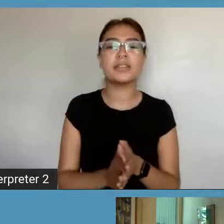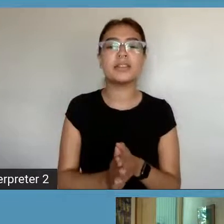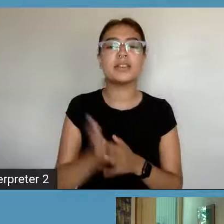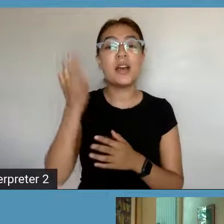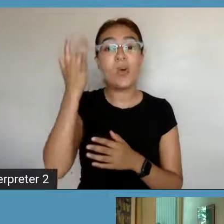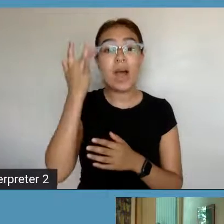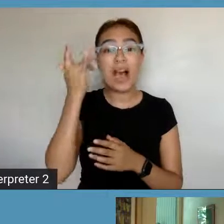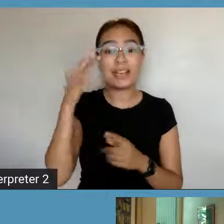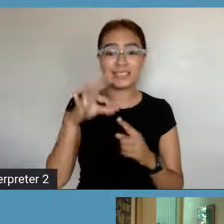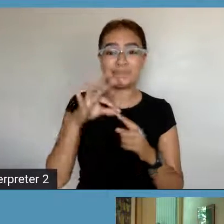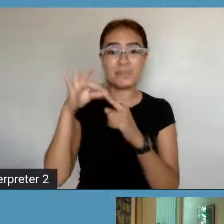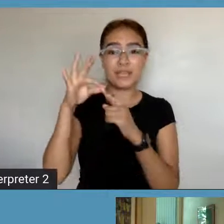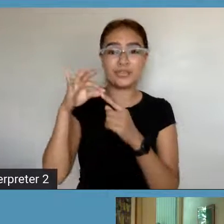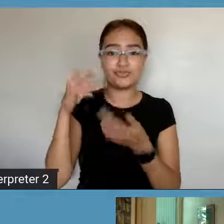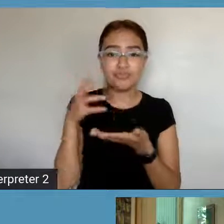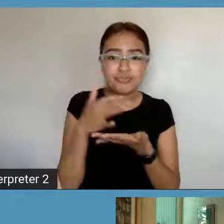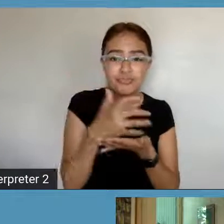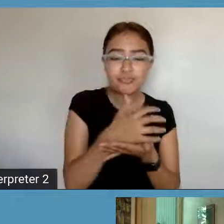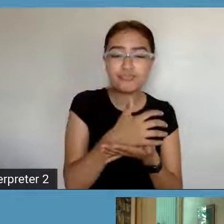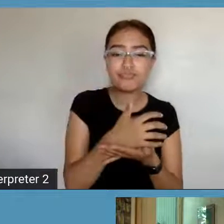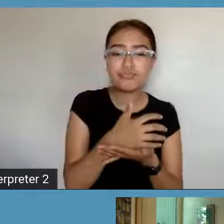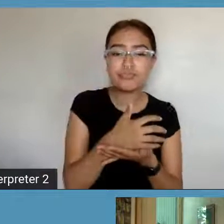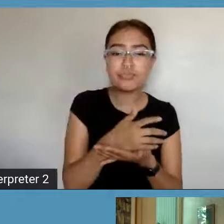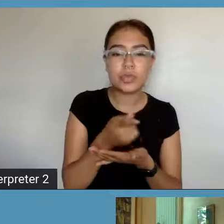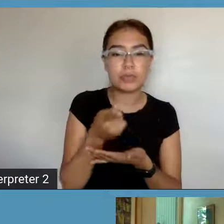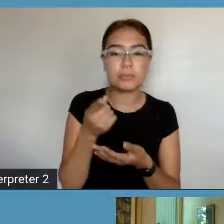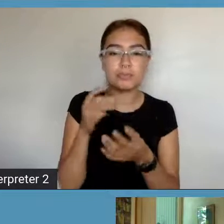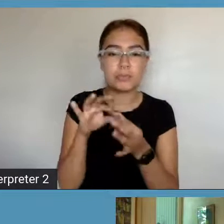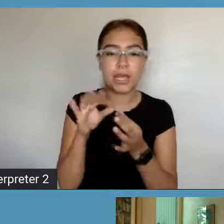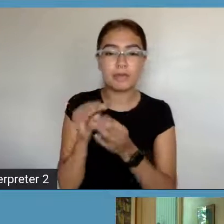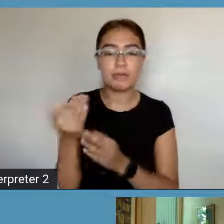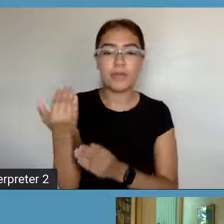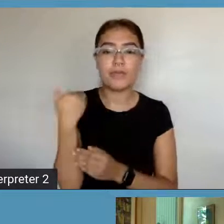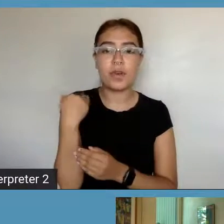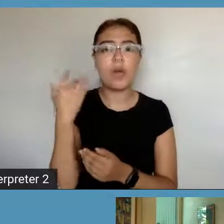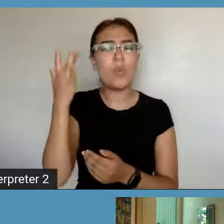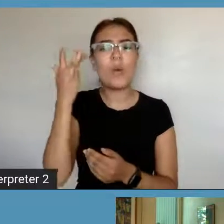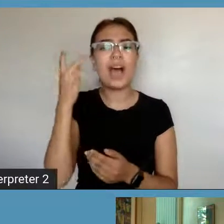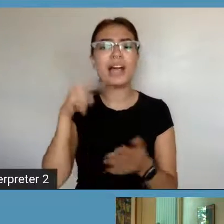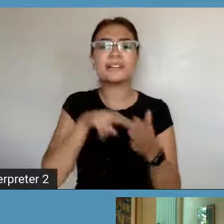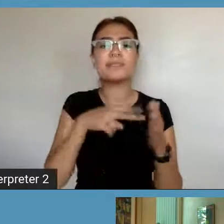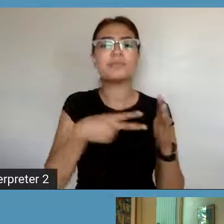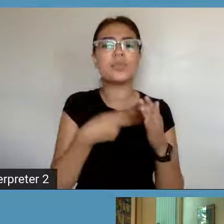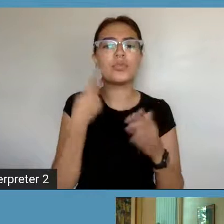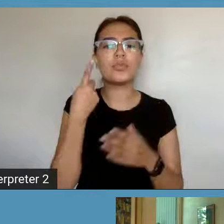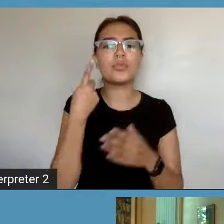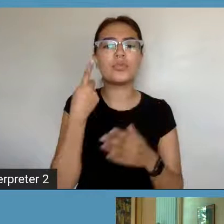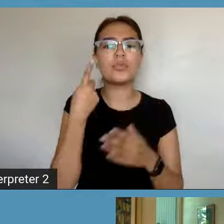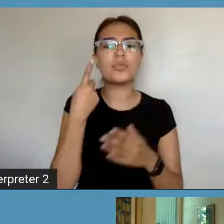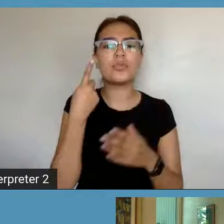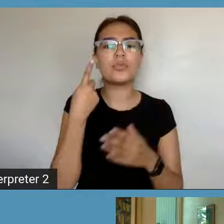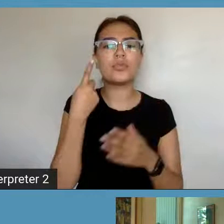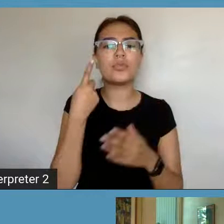of a collection, as you mentioned early in your presentation, matter as far as rationalizing what gets